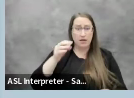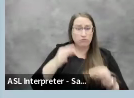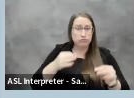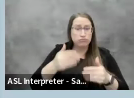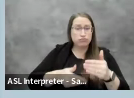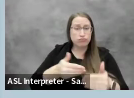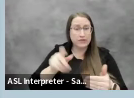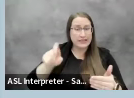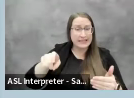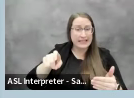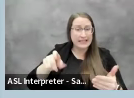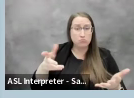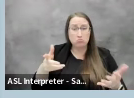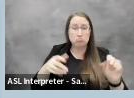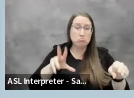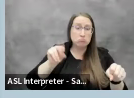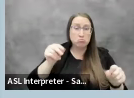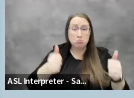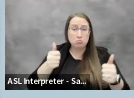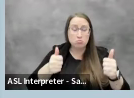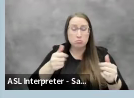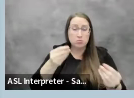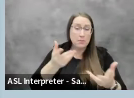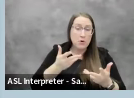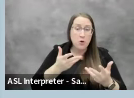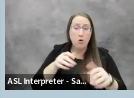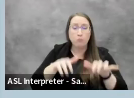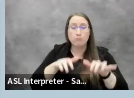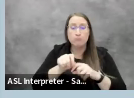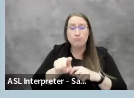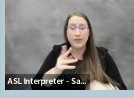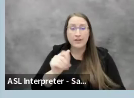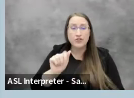needed? And feel free to put your answers in the chat.